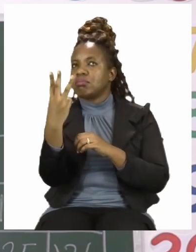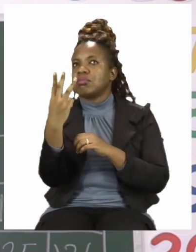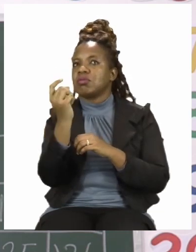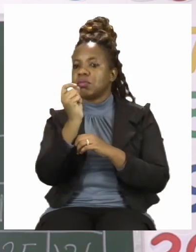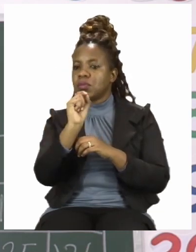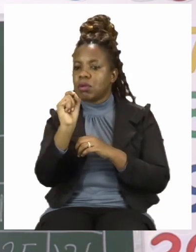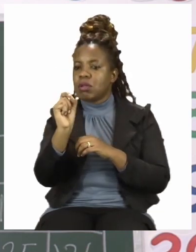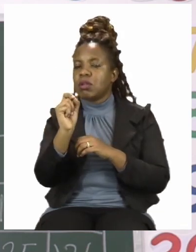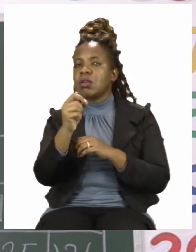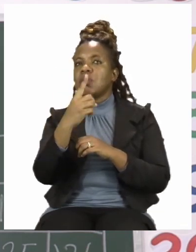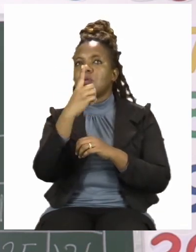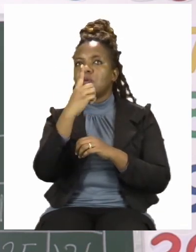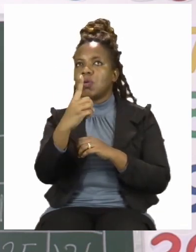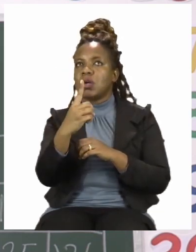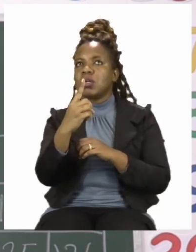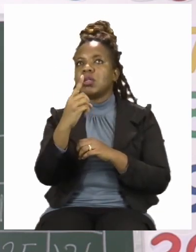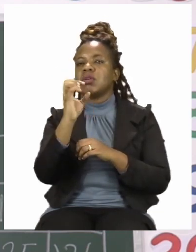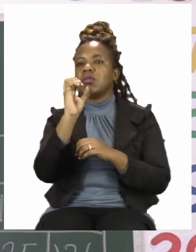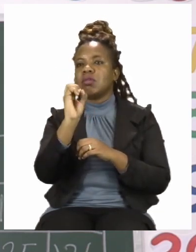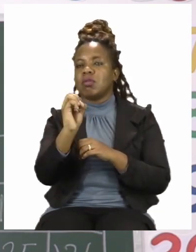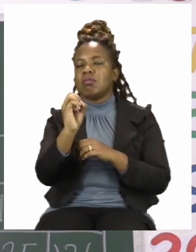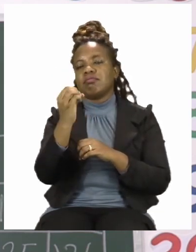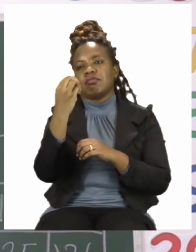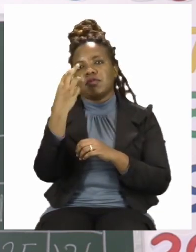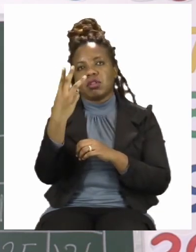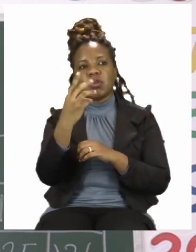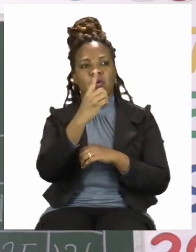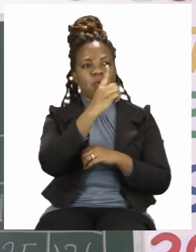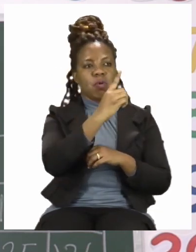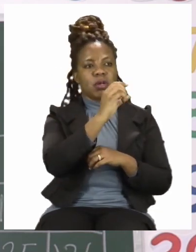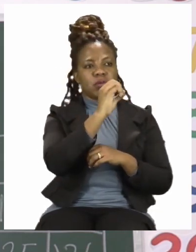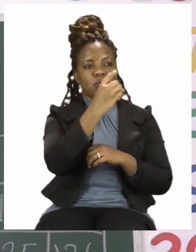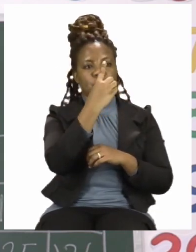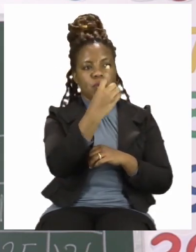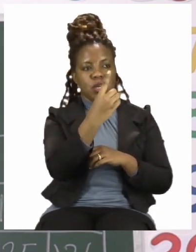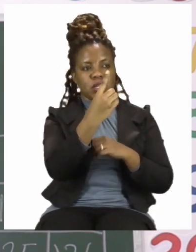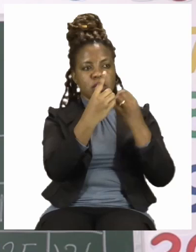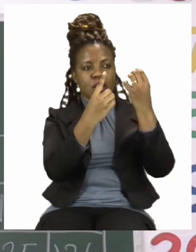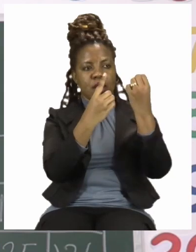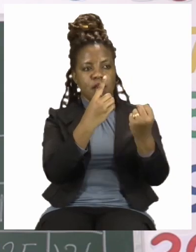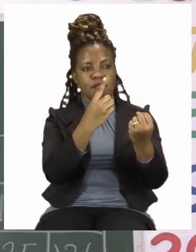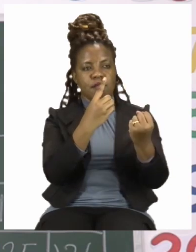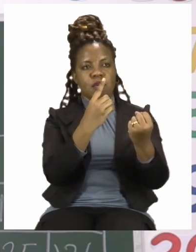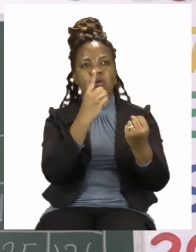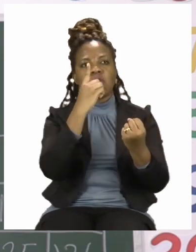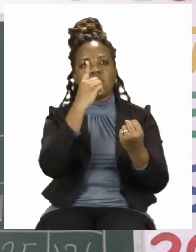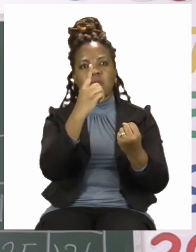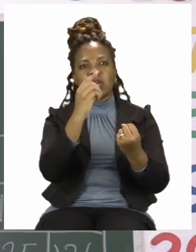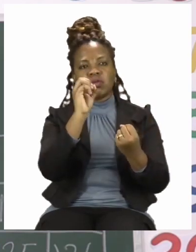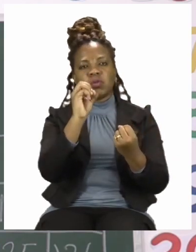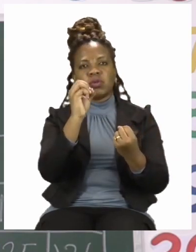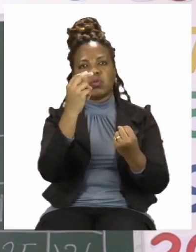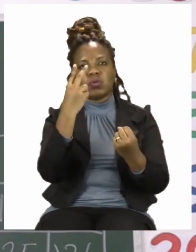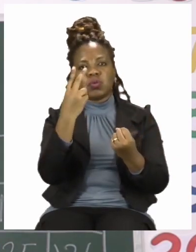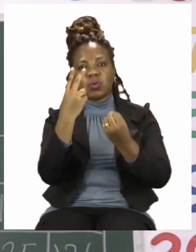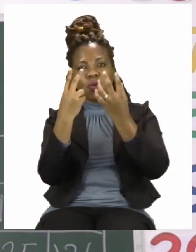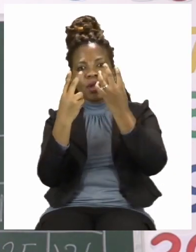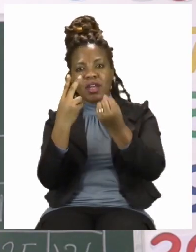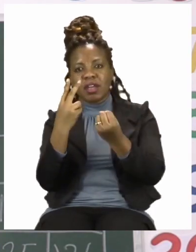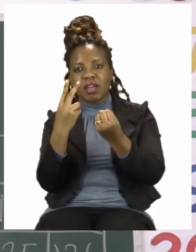103. So we write our 100 and is going to be the 0, and then we write